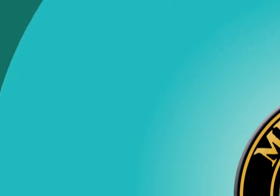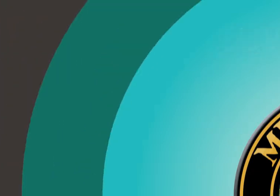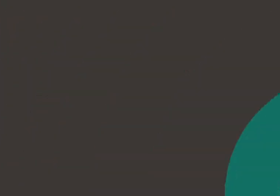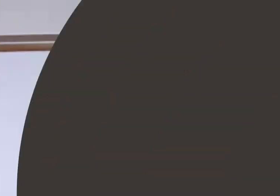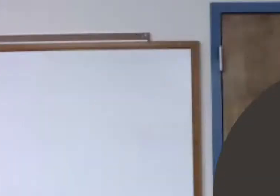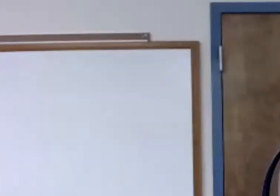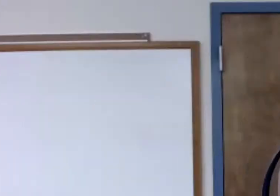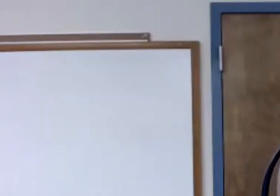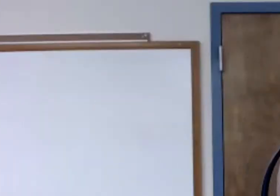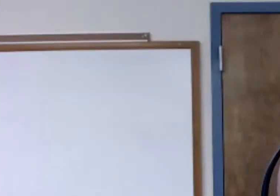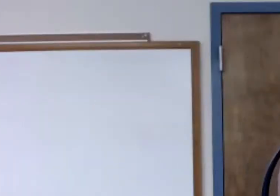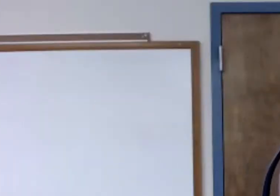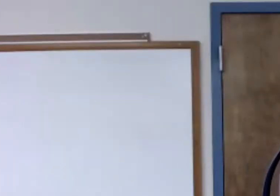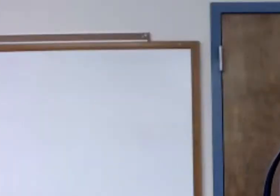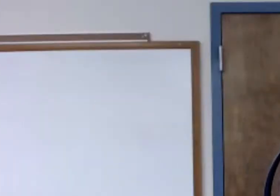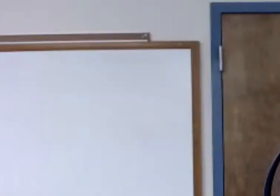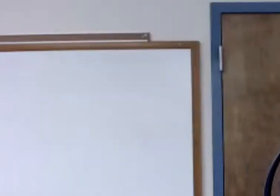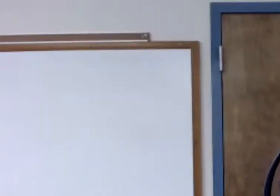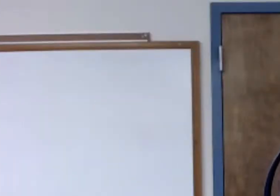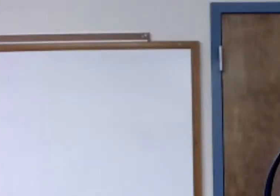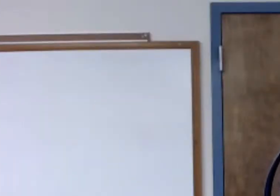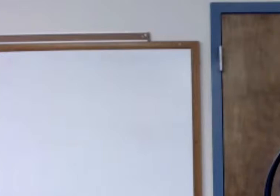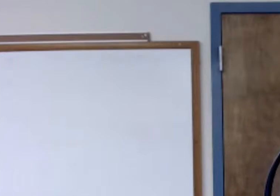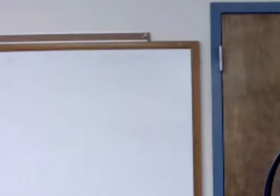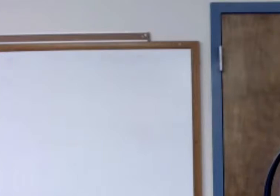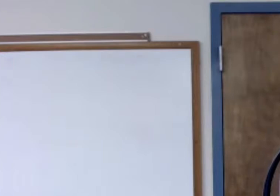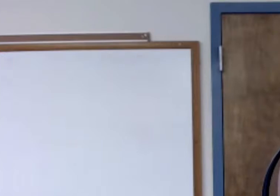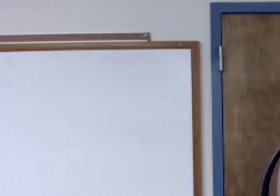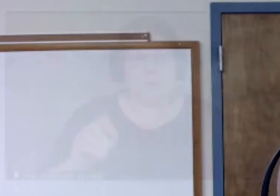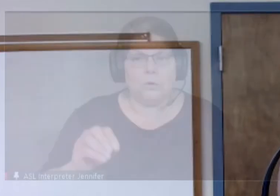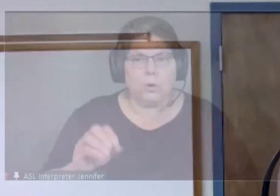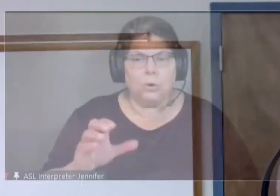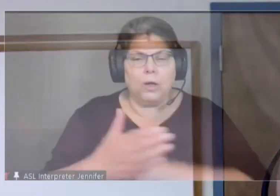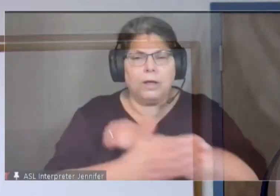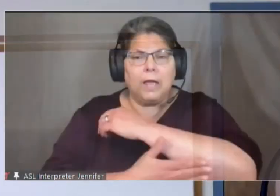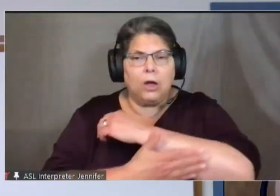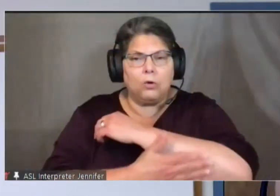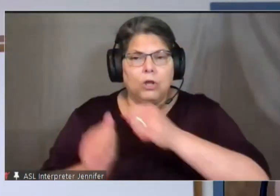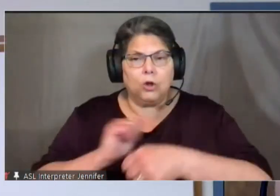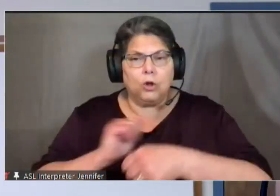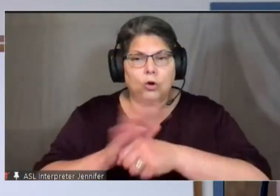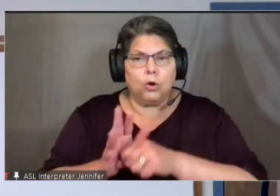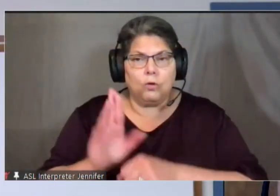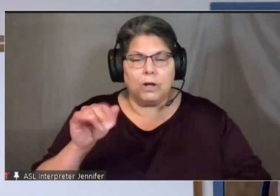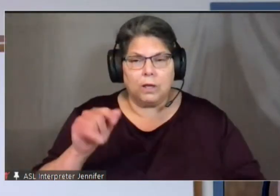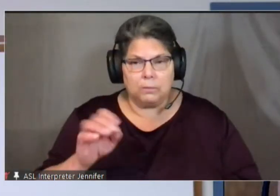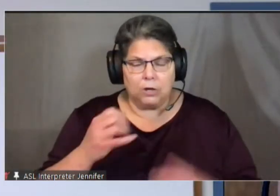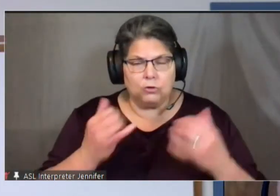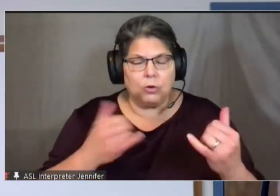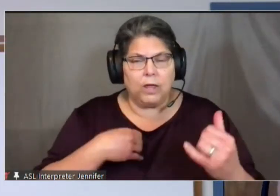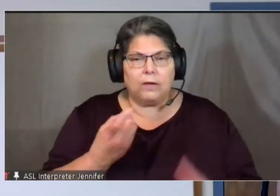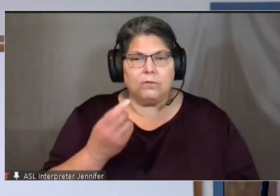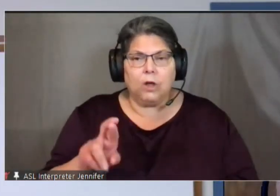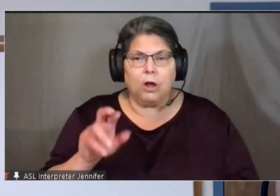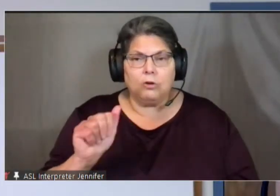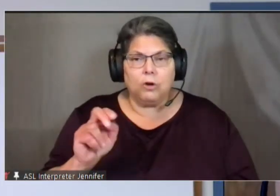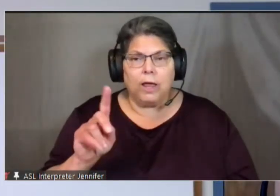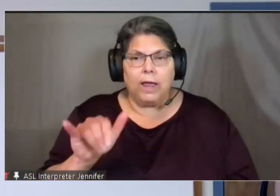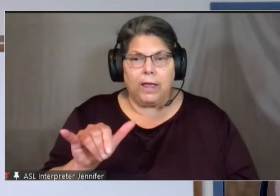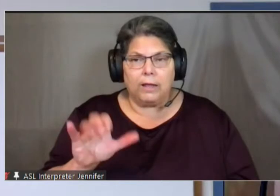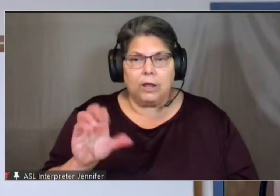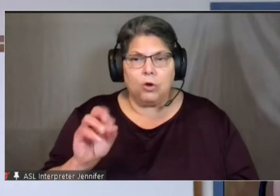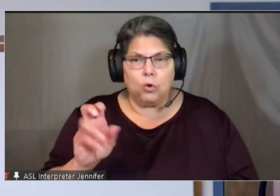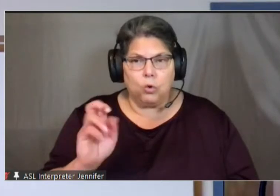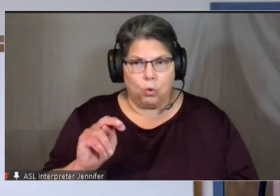Trevor Mokel, and welcome to the Mendocino County COVID-19 update. Today, we are pleased to be joined by Mendocino County Health Officer, Dr. Andy Coren, who will give